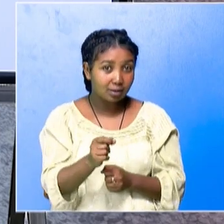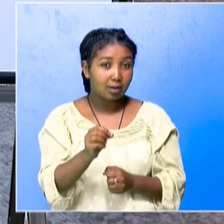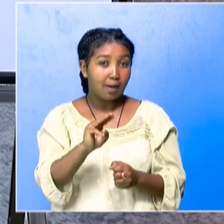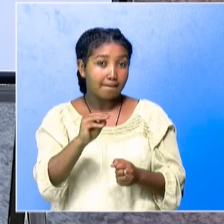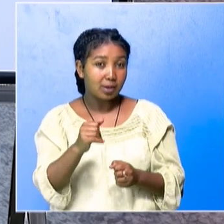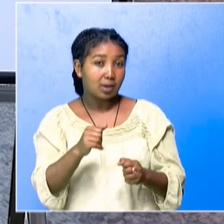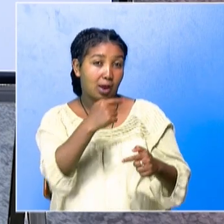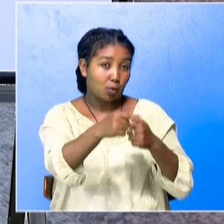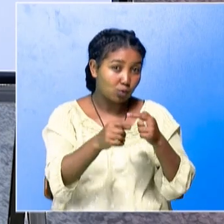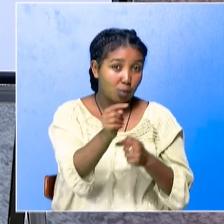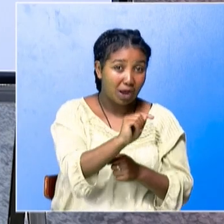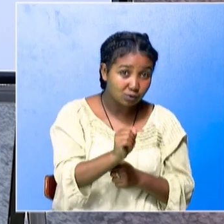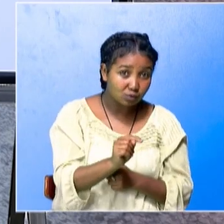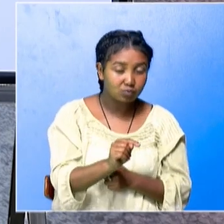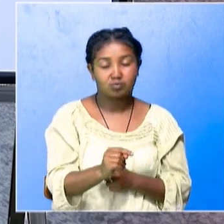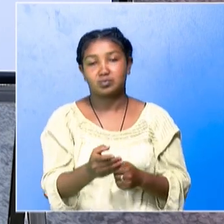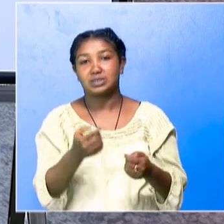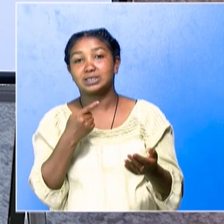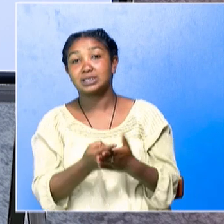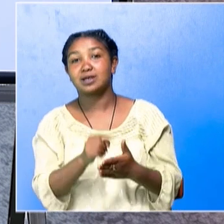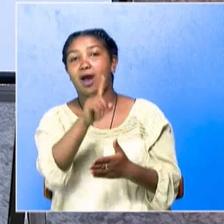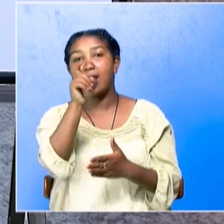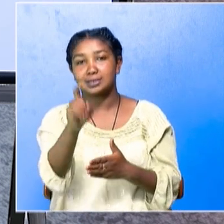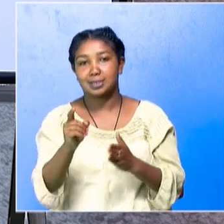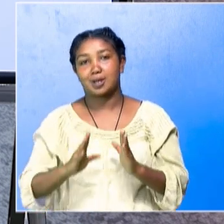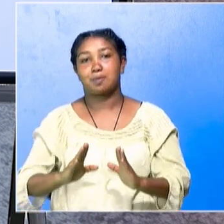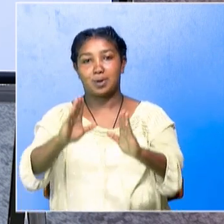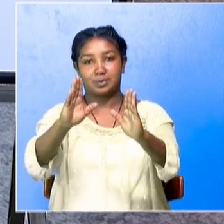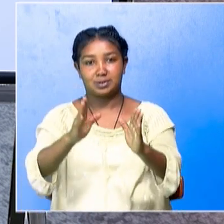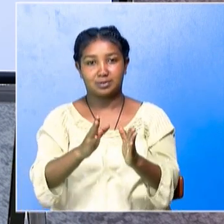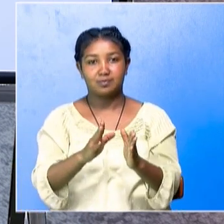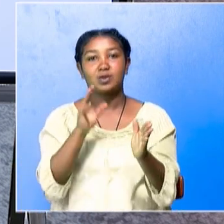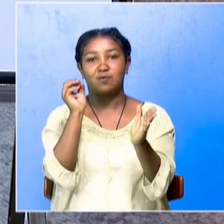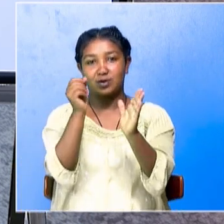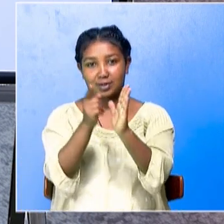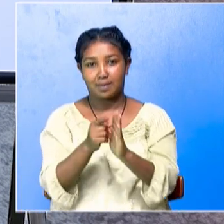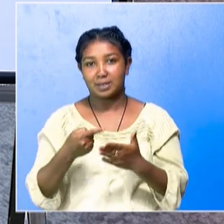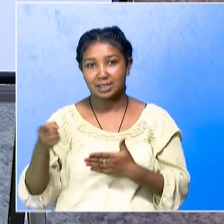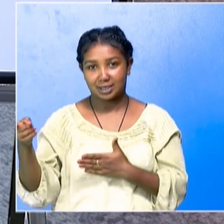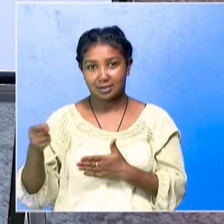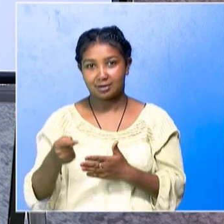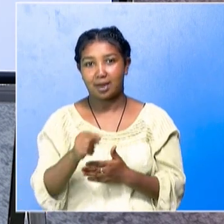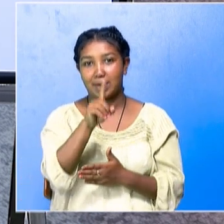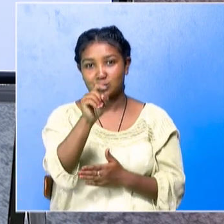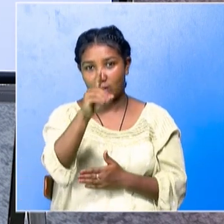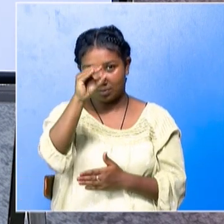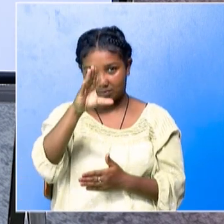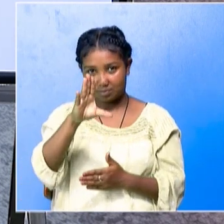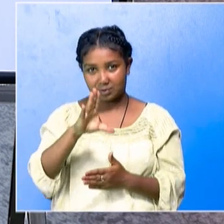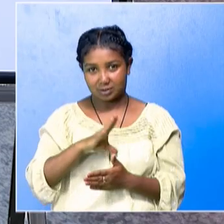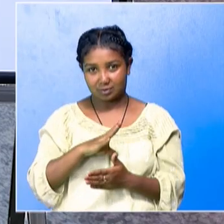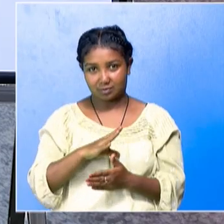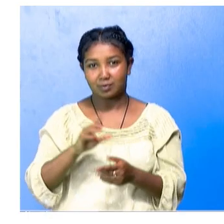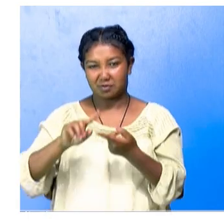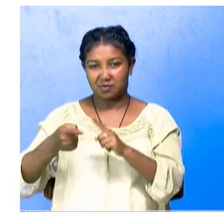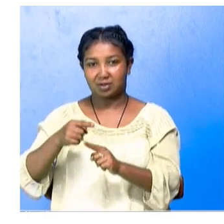to bathroom? Like this is asking permission here. For example, here is, let me ask one permission for